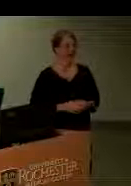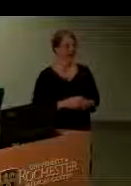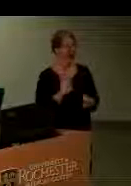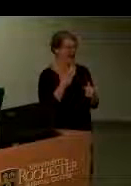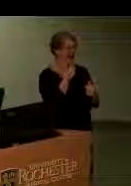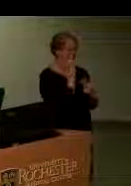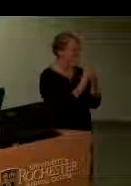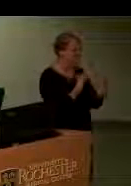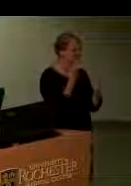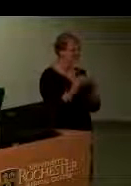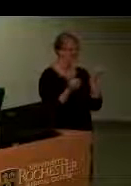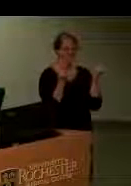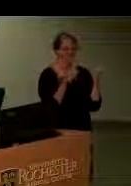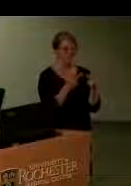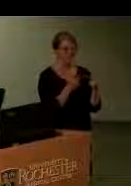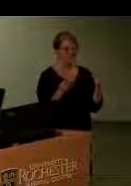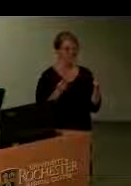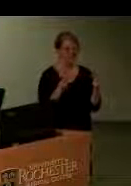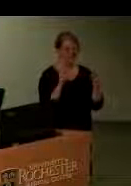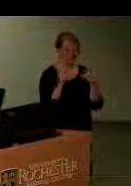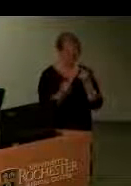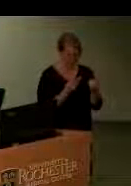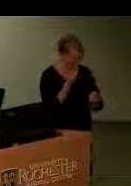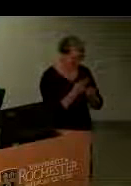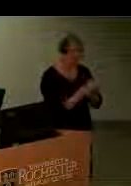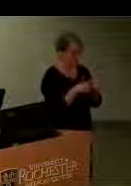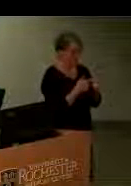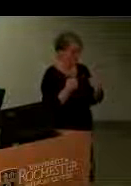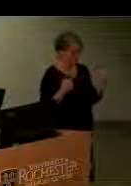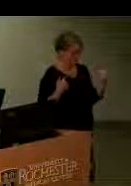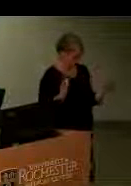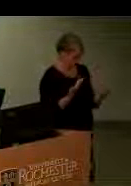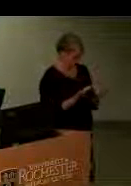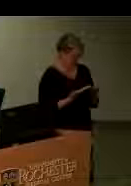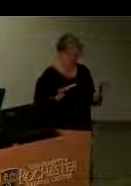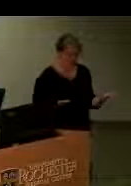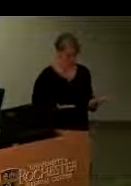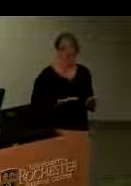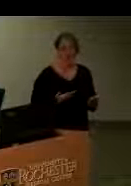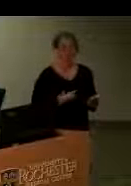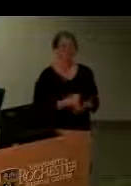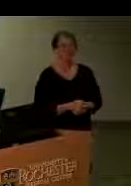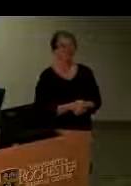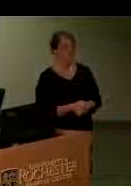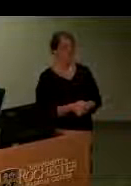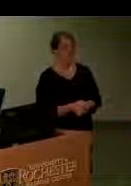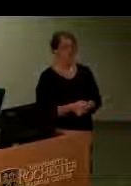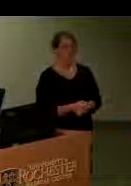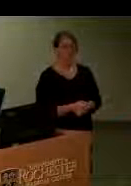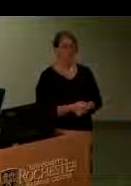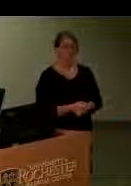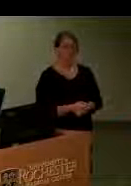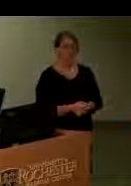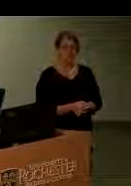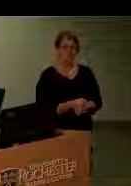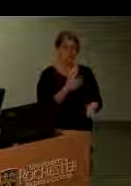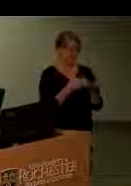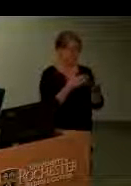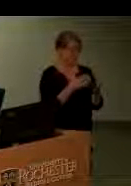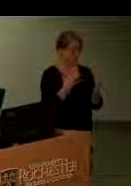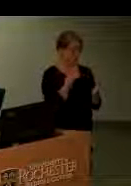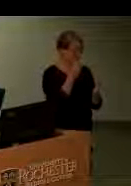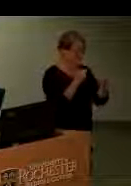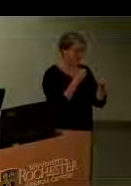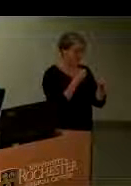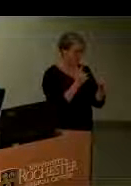a lot of places. And when I came here, despite the fact that my car caught on fire